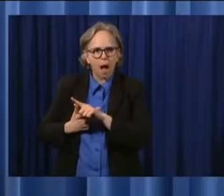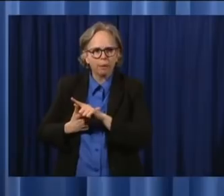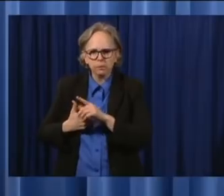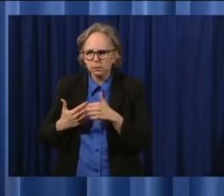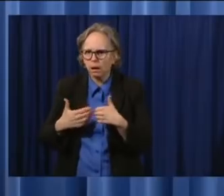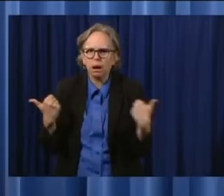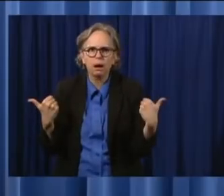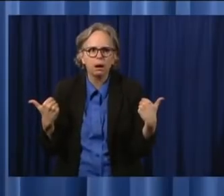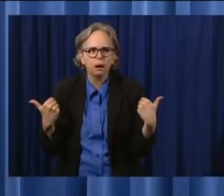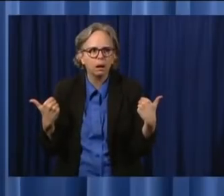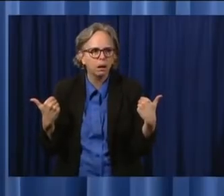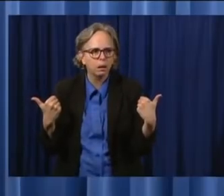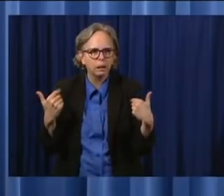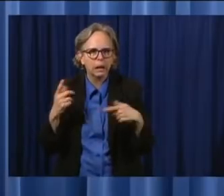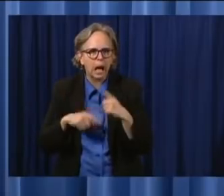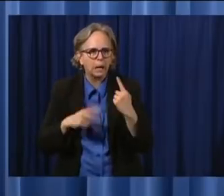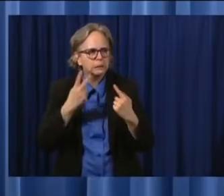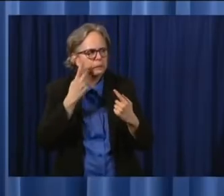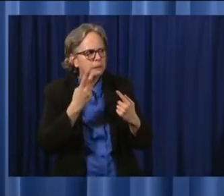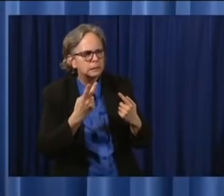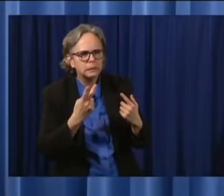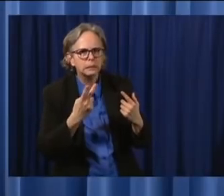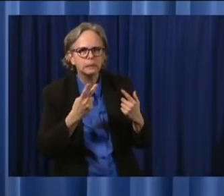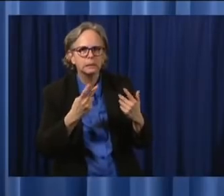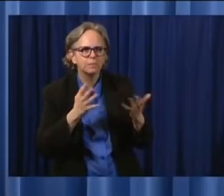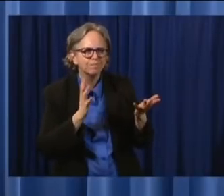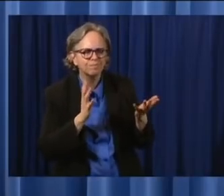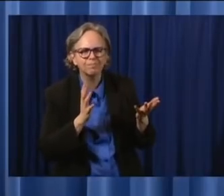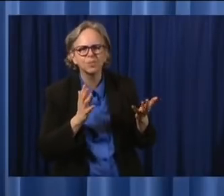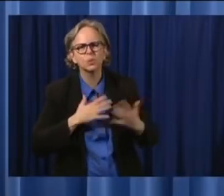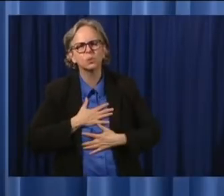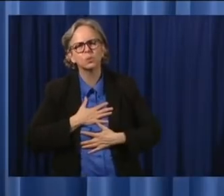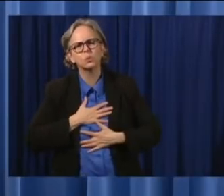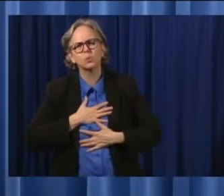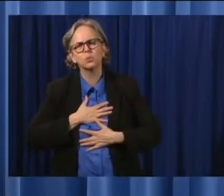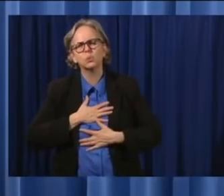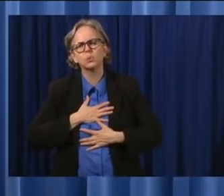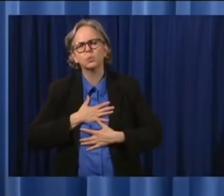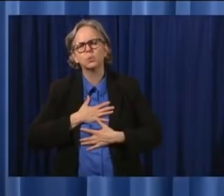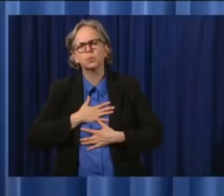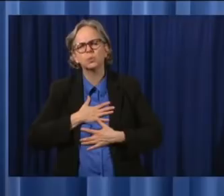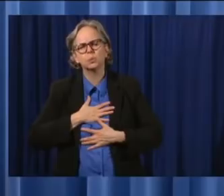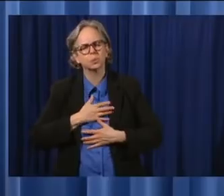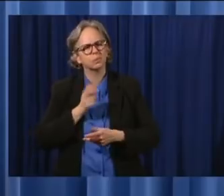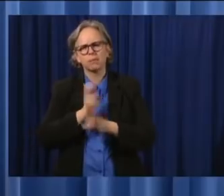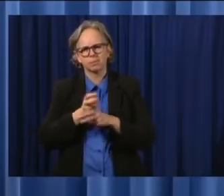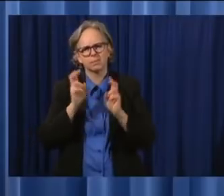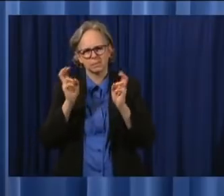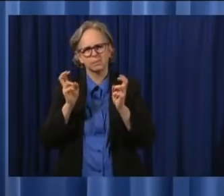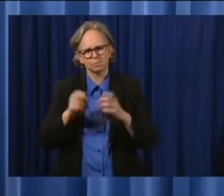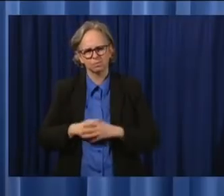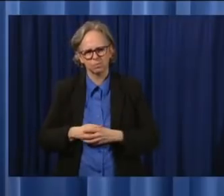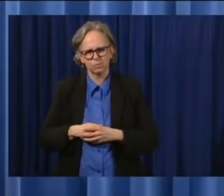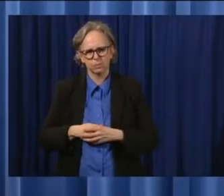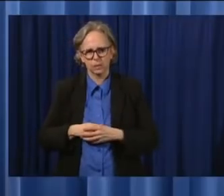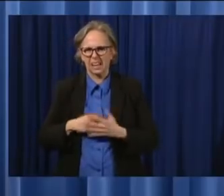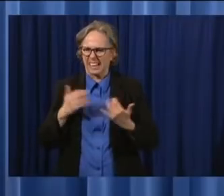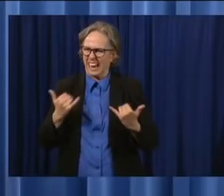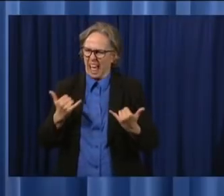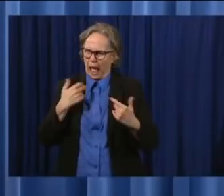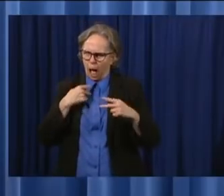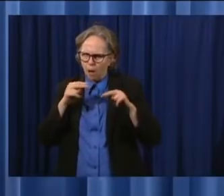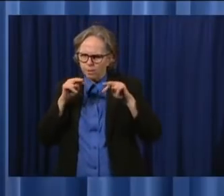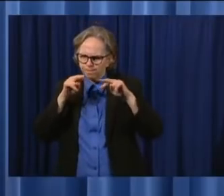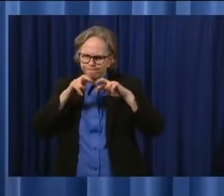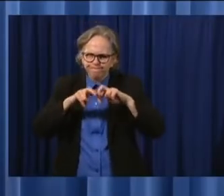an extended period of time. So I think it's a very, very difficult issue, but we are actually looking at that